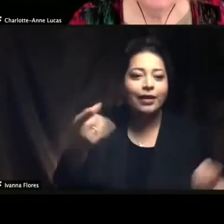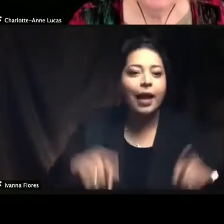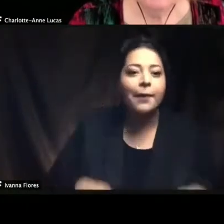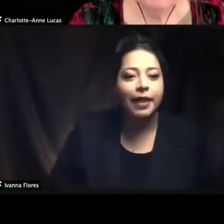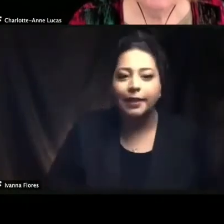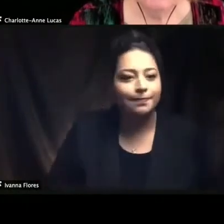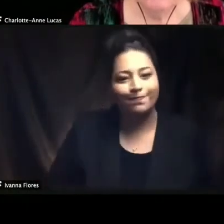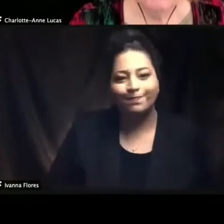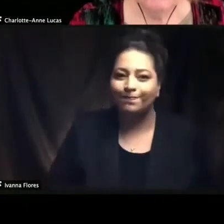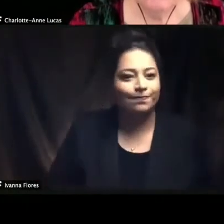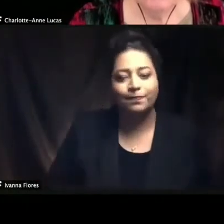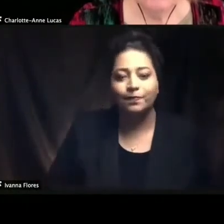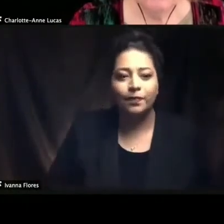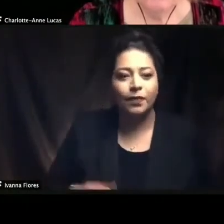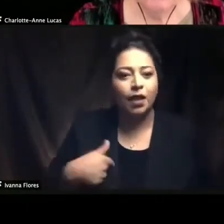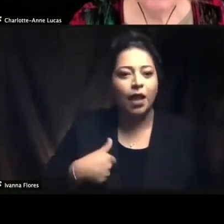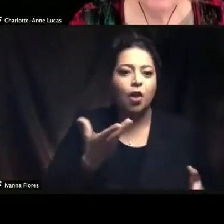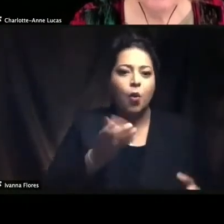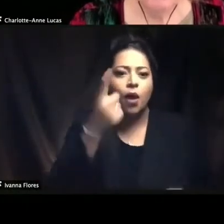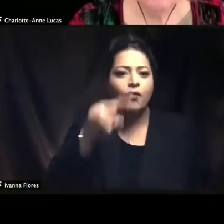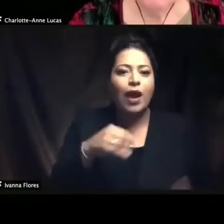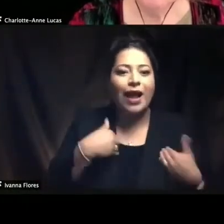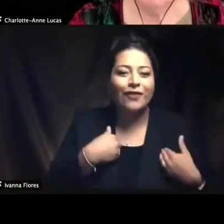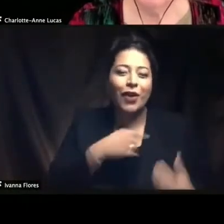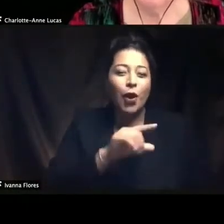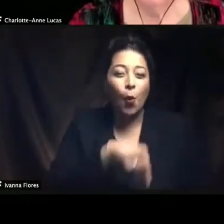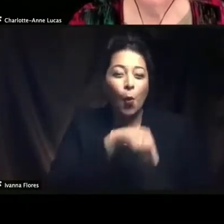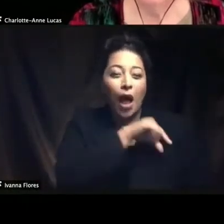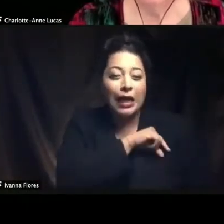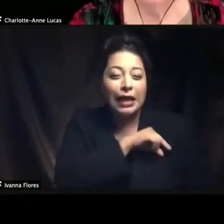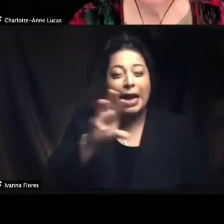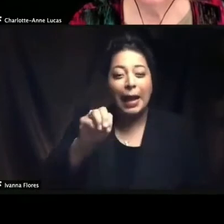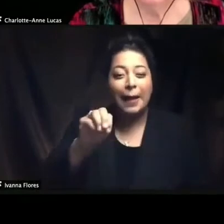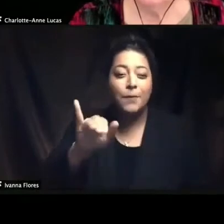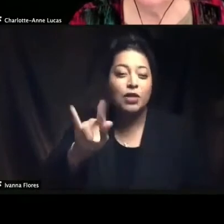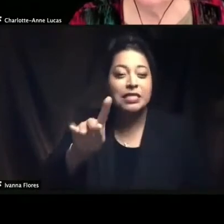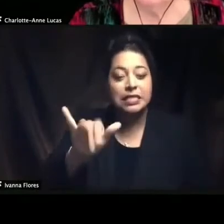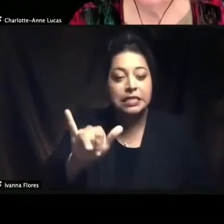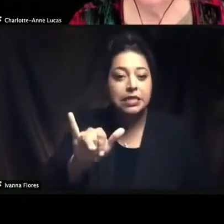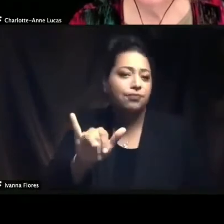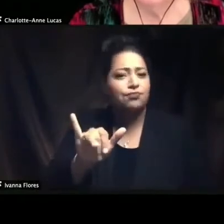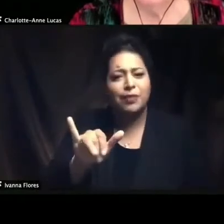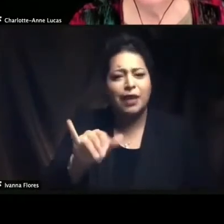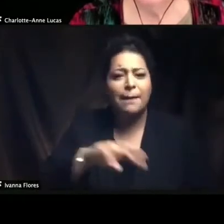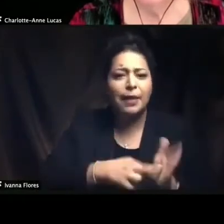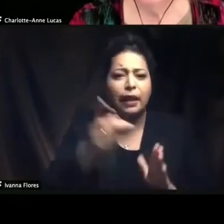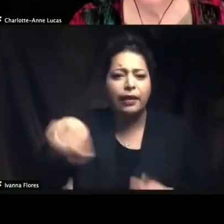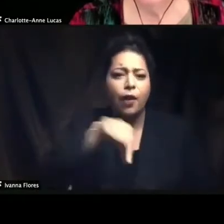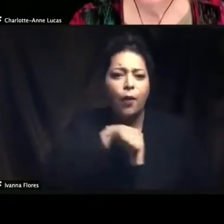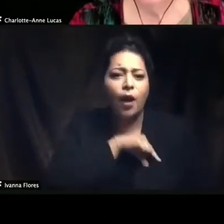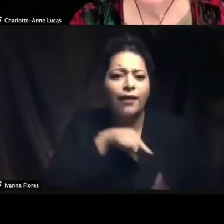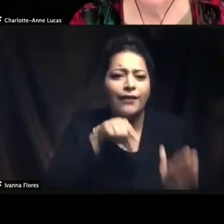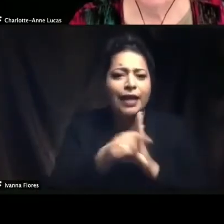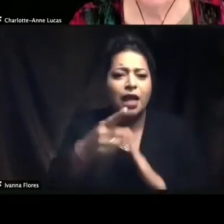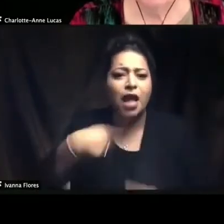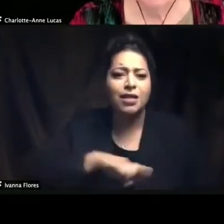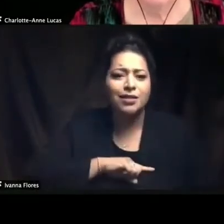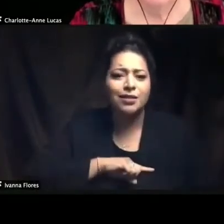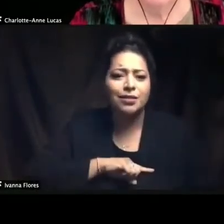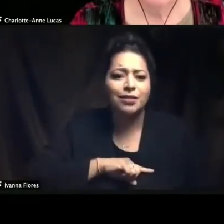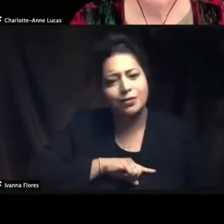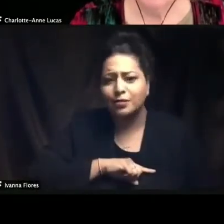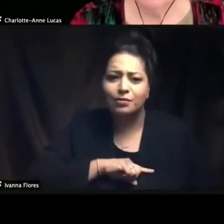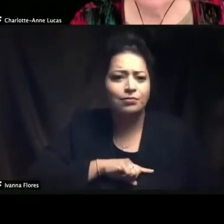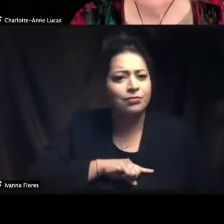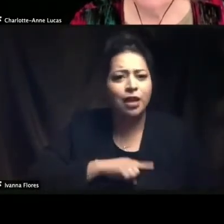have qualified immunity, meaning that they are qualified to kill us. Secondly, I don't want